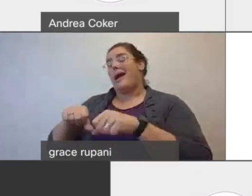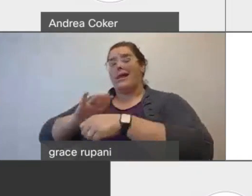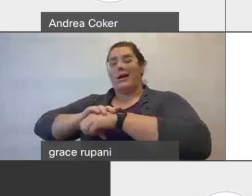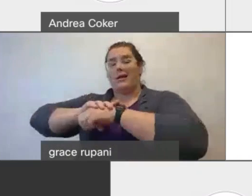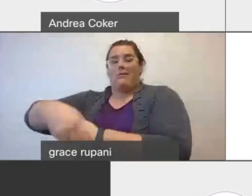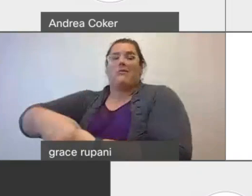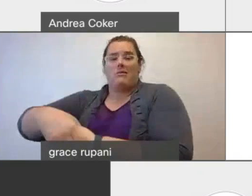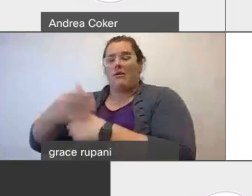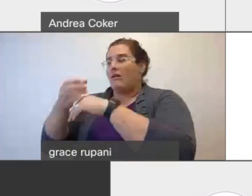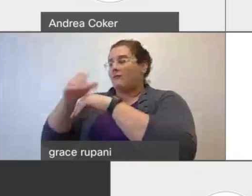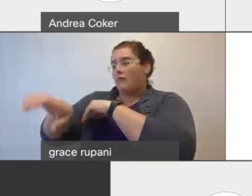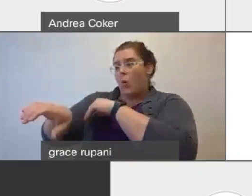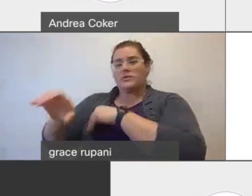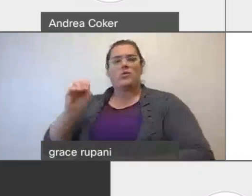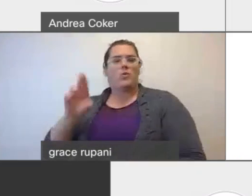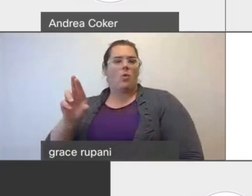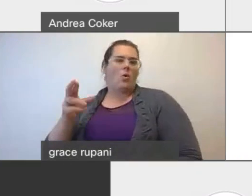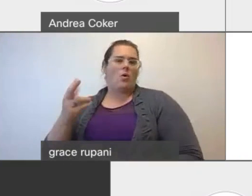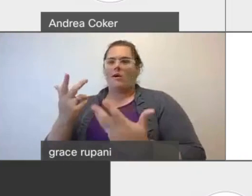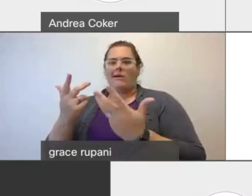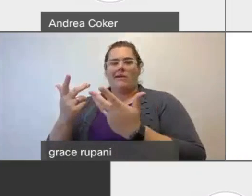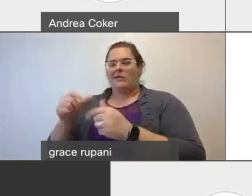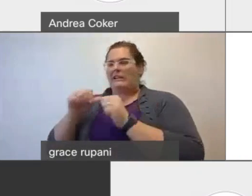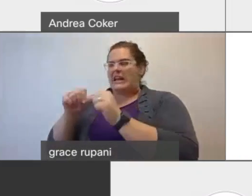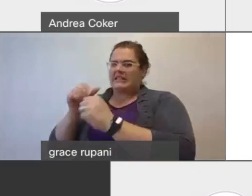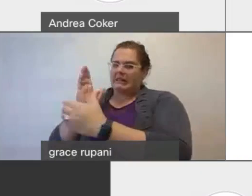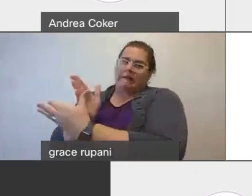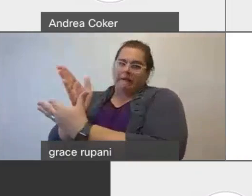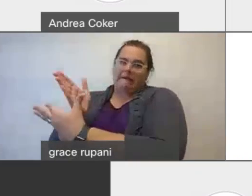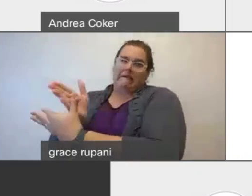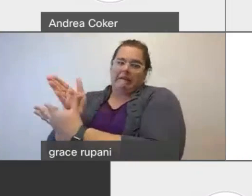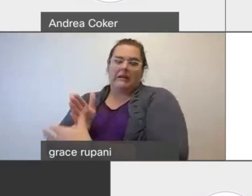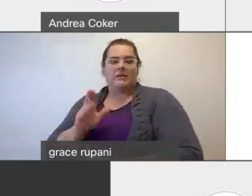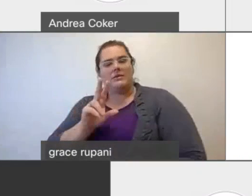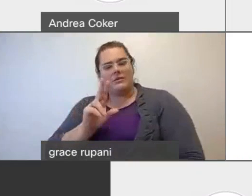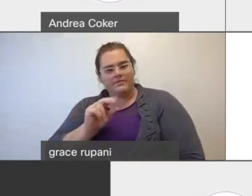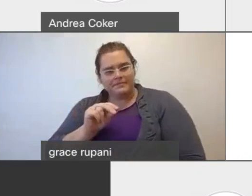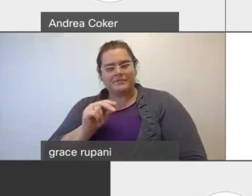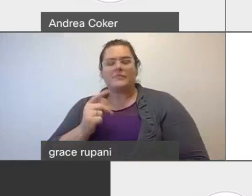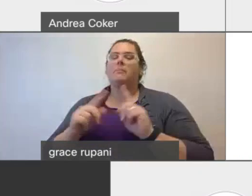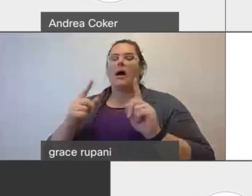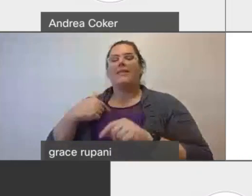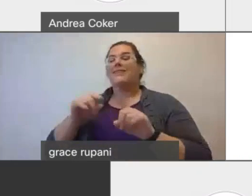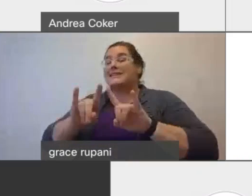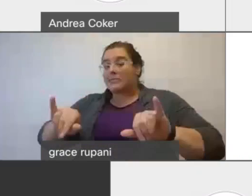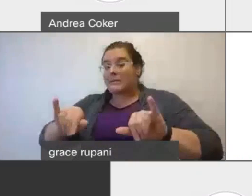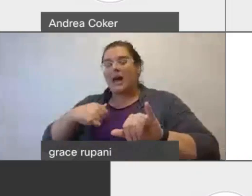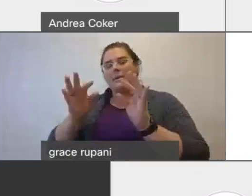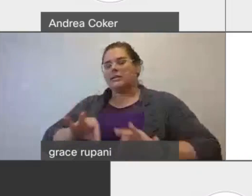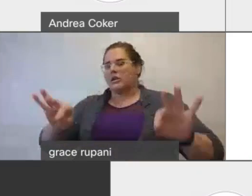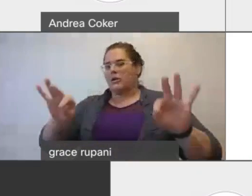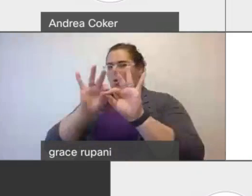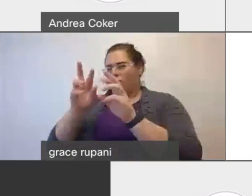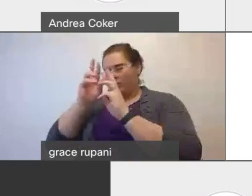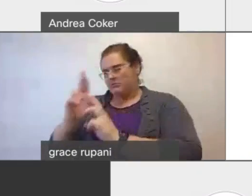assuage with just constant badgering, but we definitely want to be respectful of their